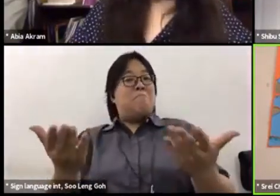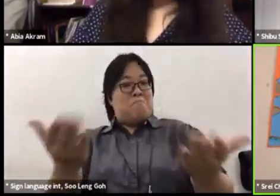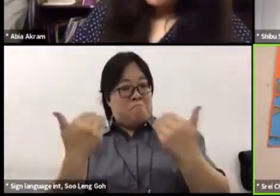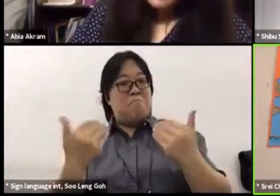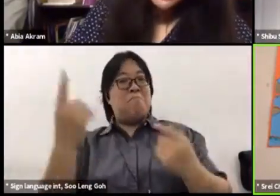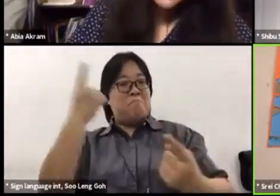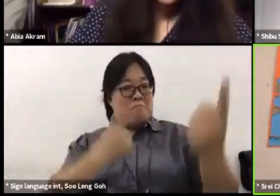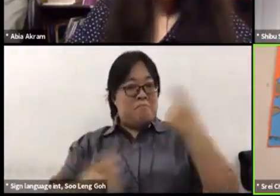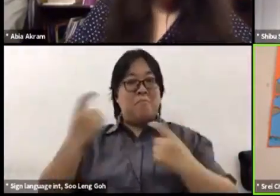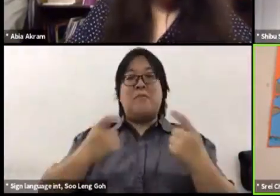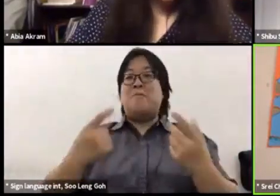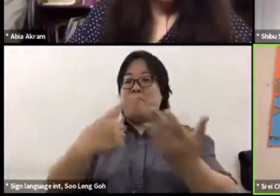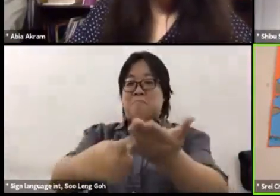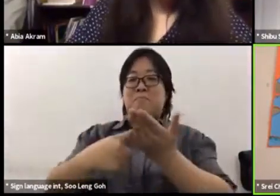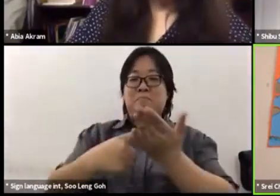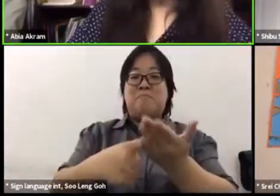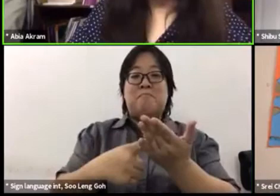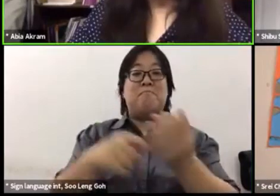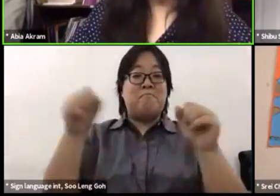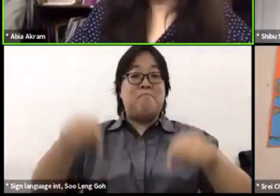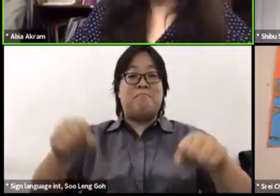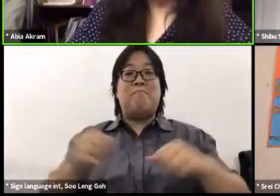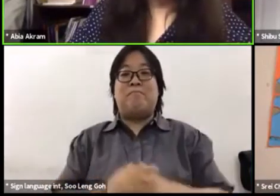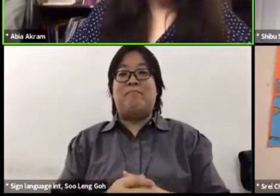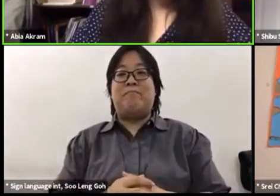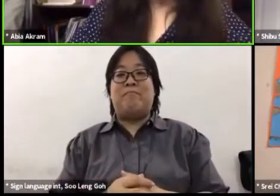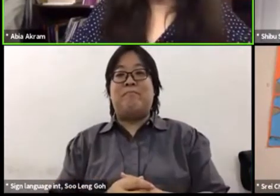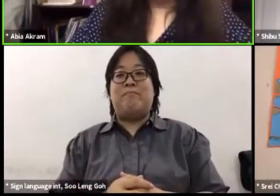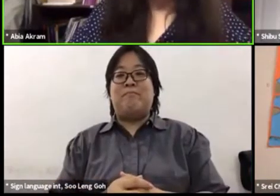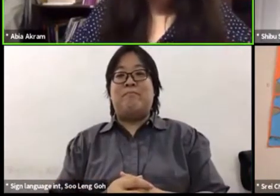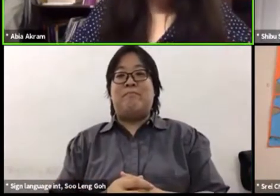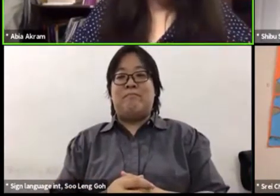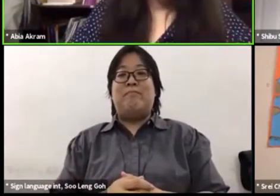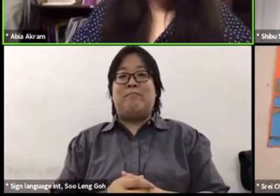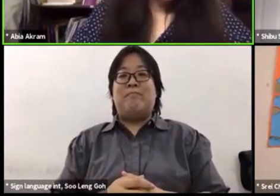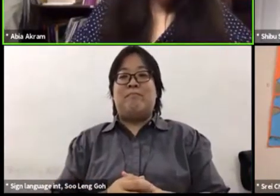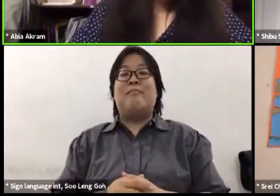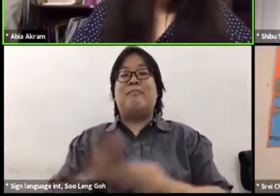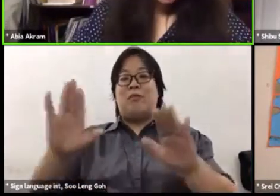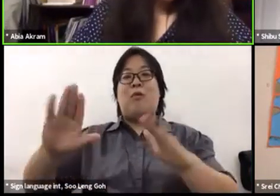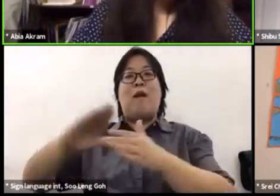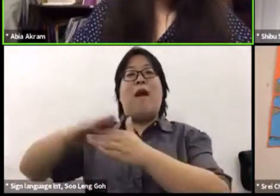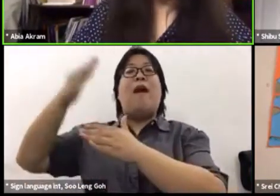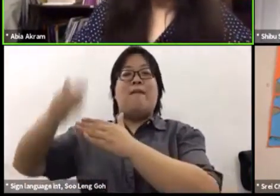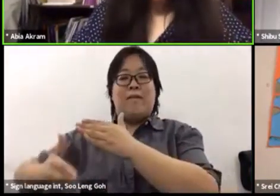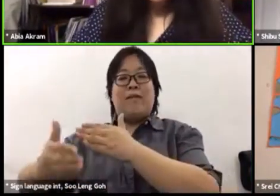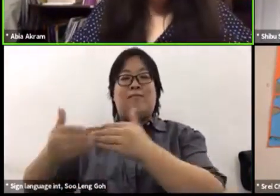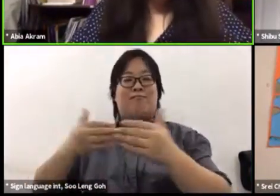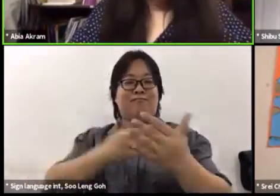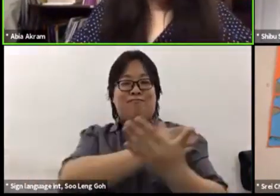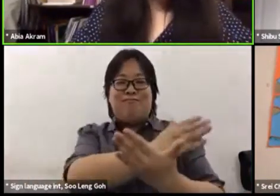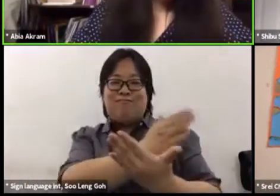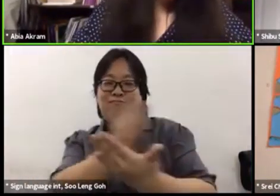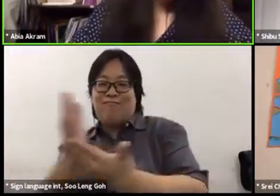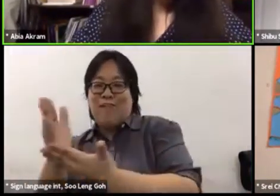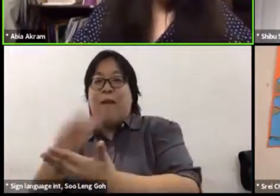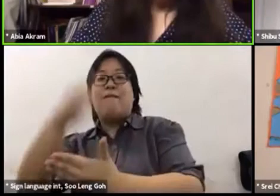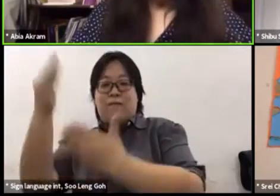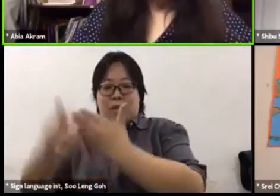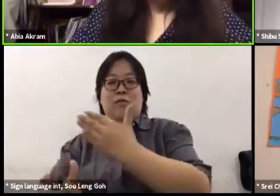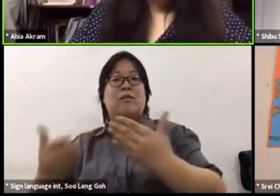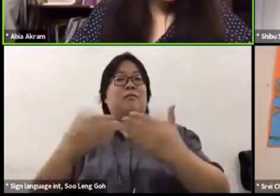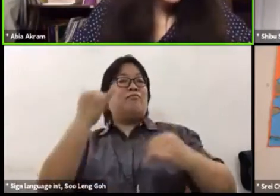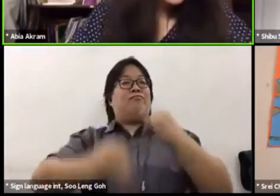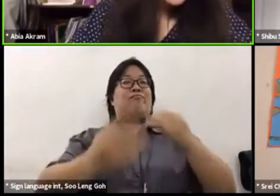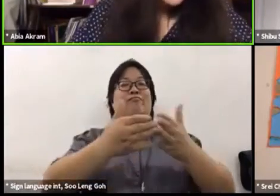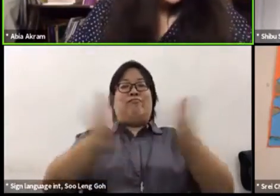and discussions. We need the question answers in the end of the all the panelists' presentations. Yeah.